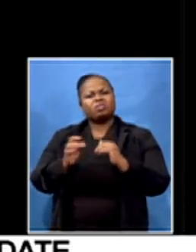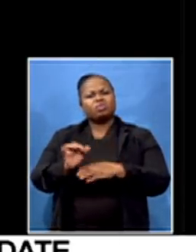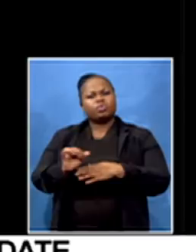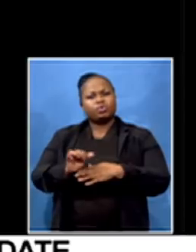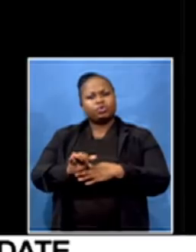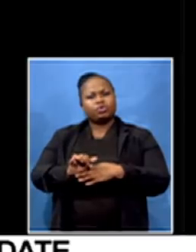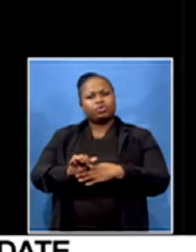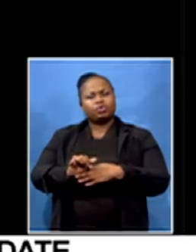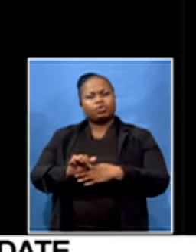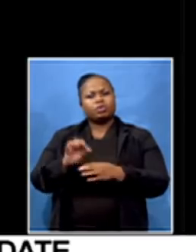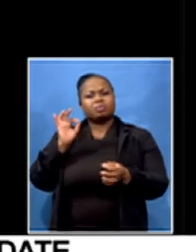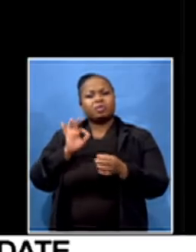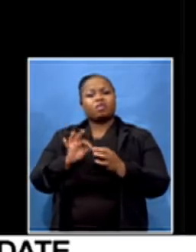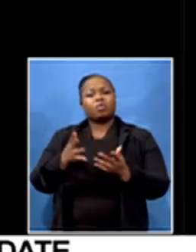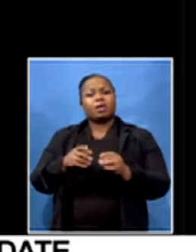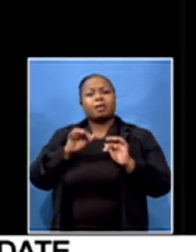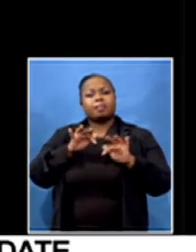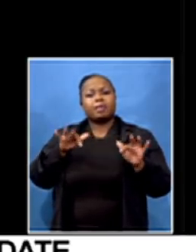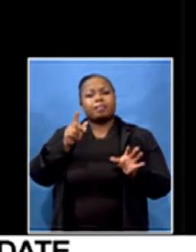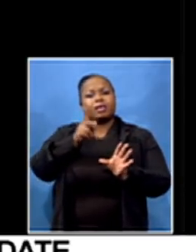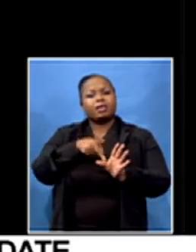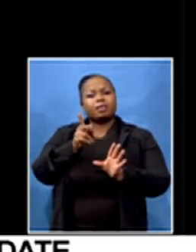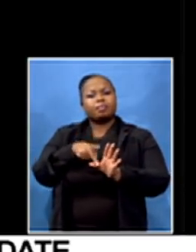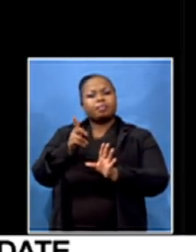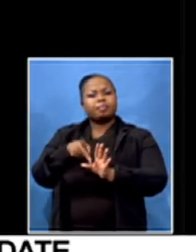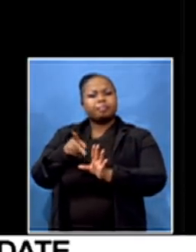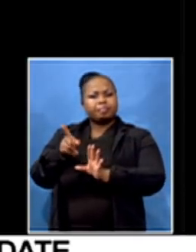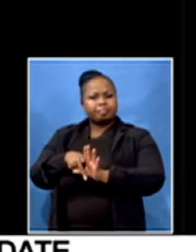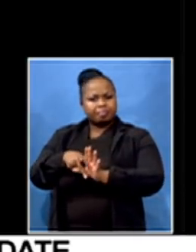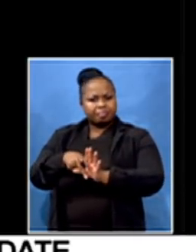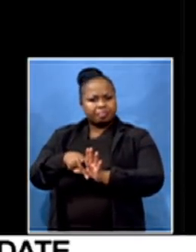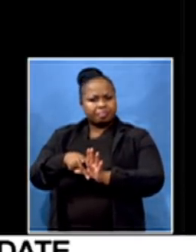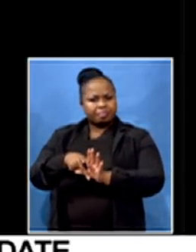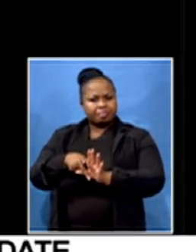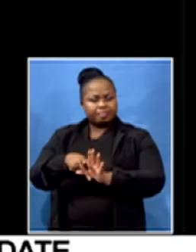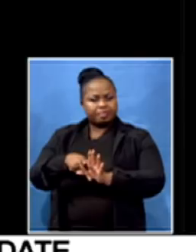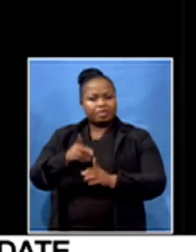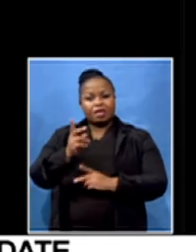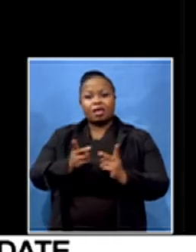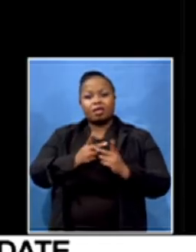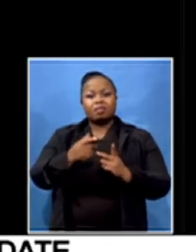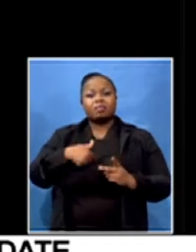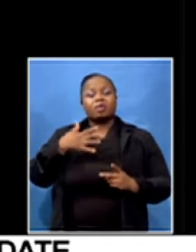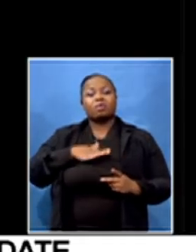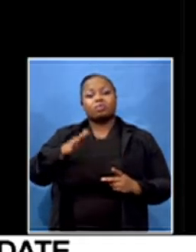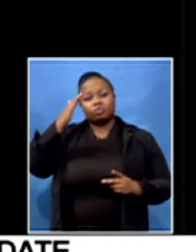more especially public participation, and also what will be the